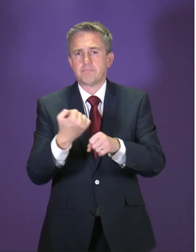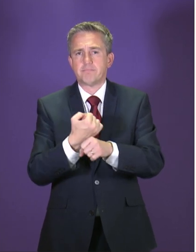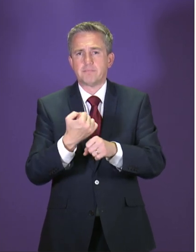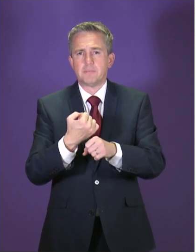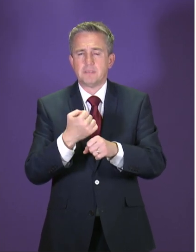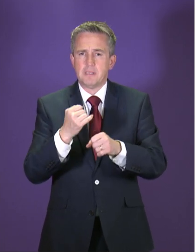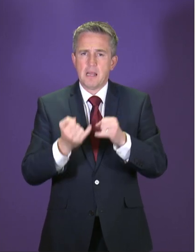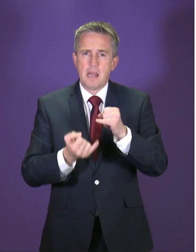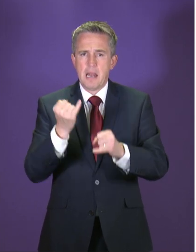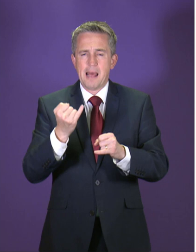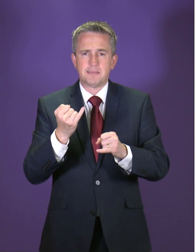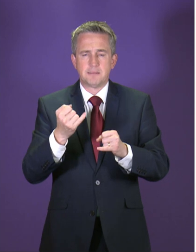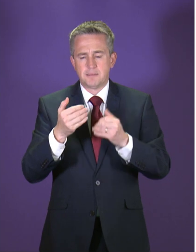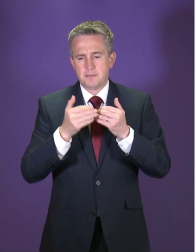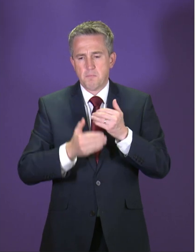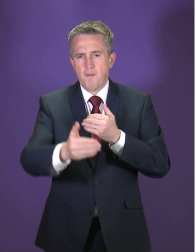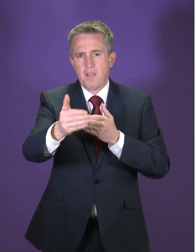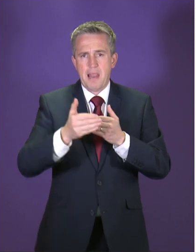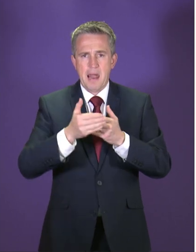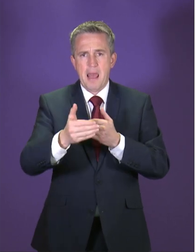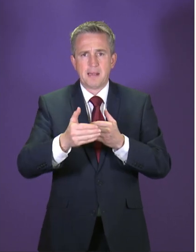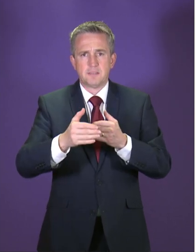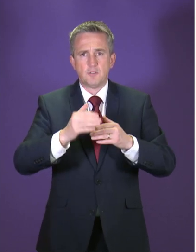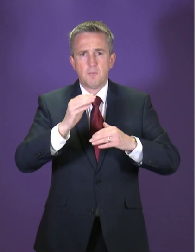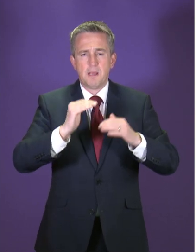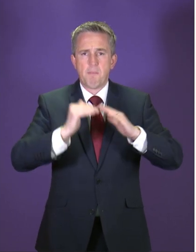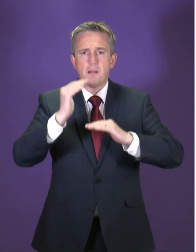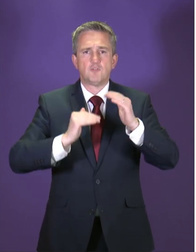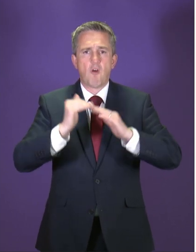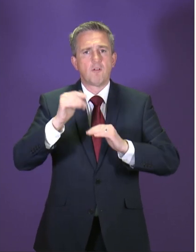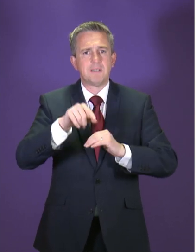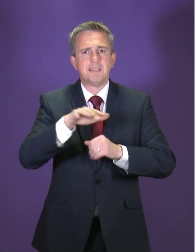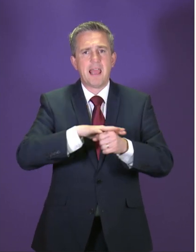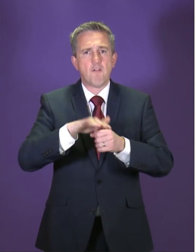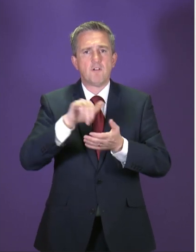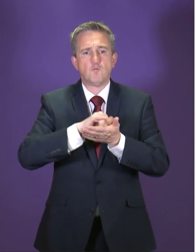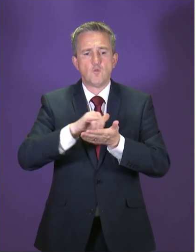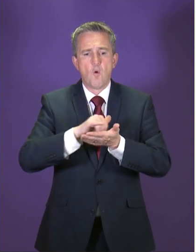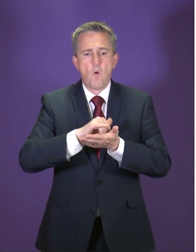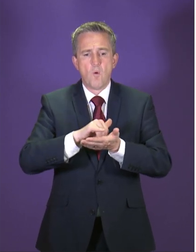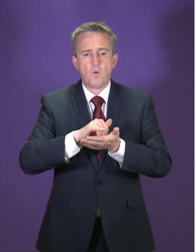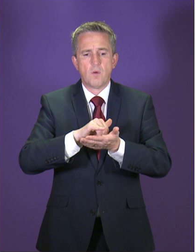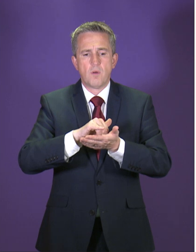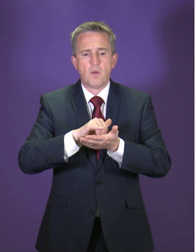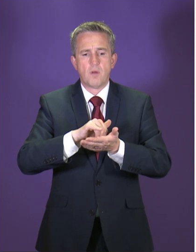huge tract of land to be developed in New York. And of course, the High